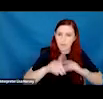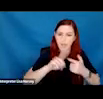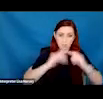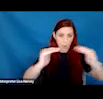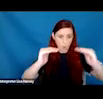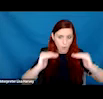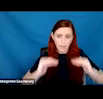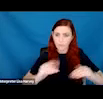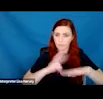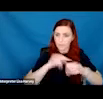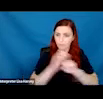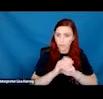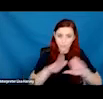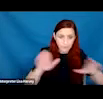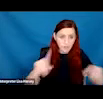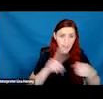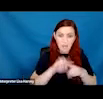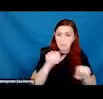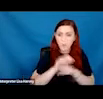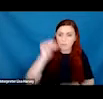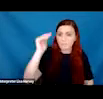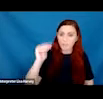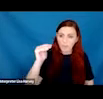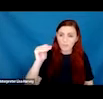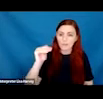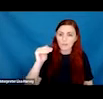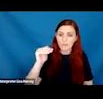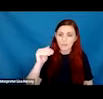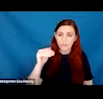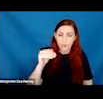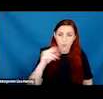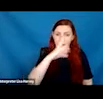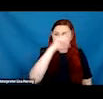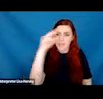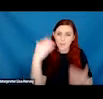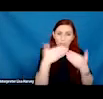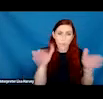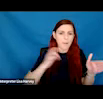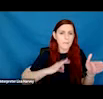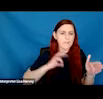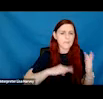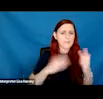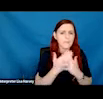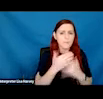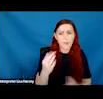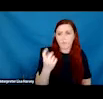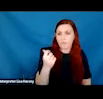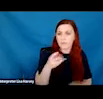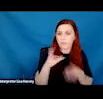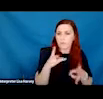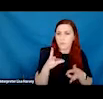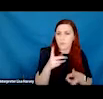of shorter stature. An example of the wide benefit of accessibility from my recent work would be the Button